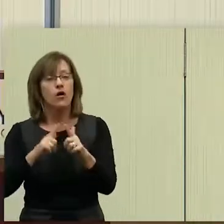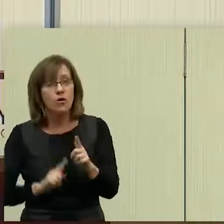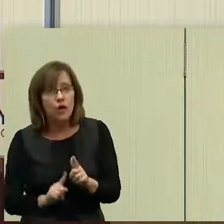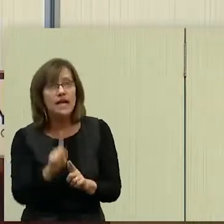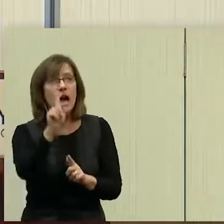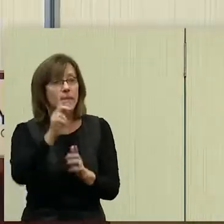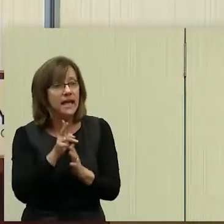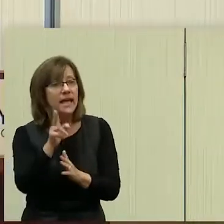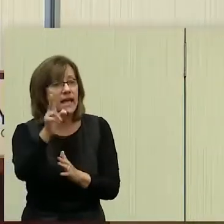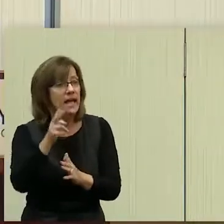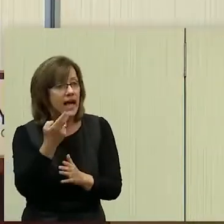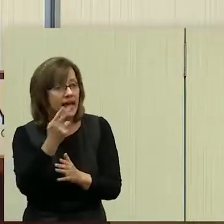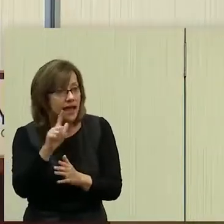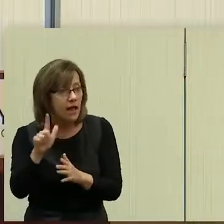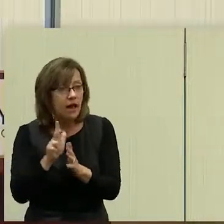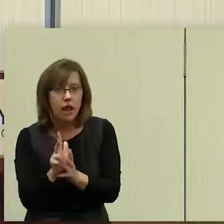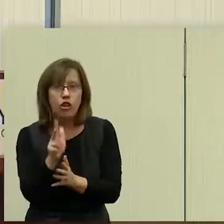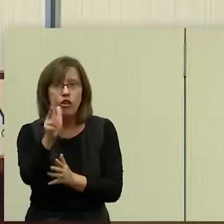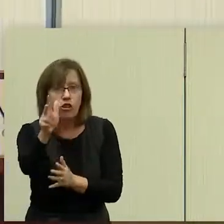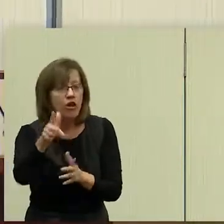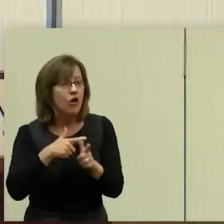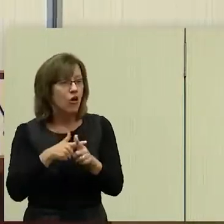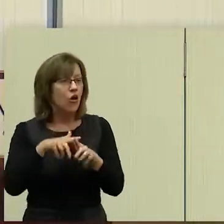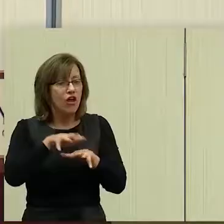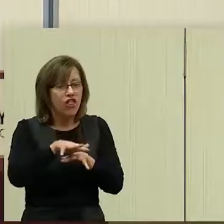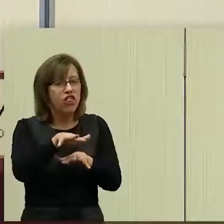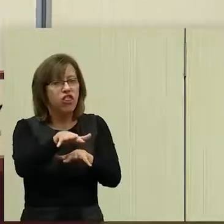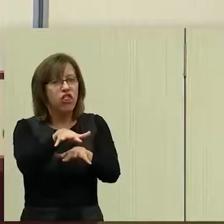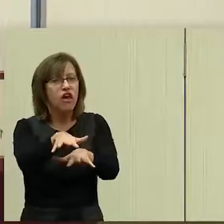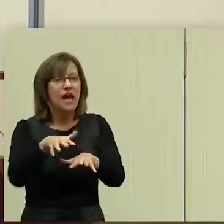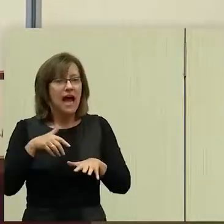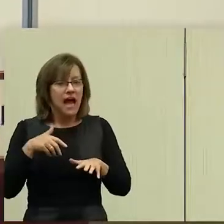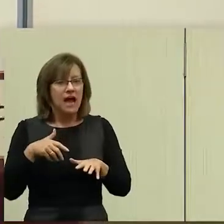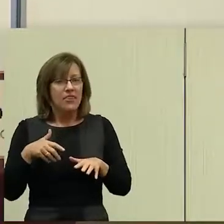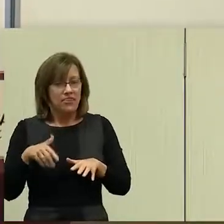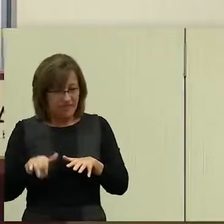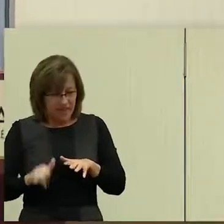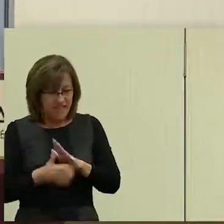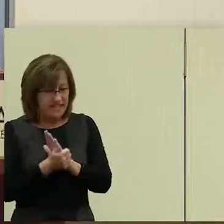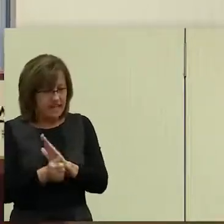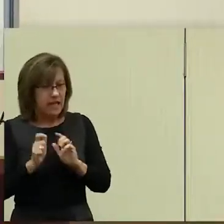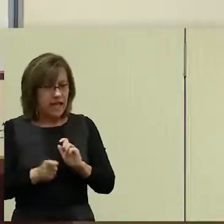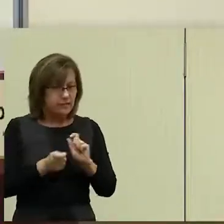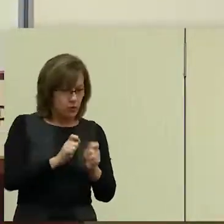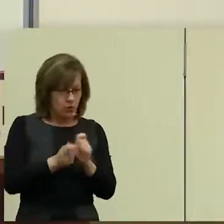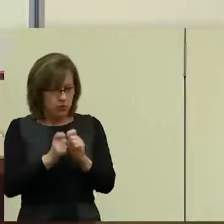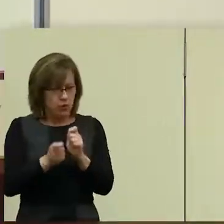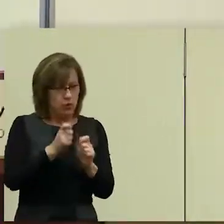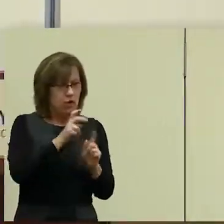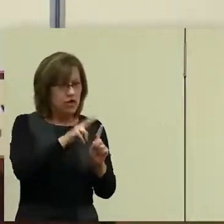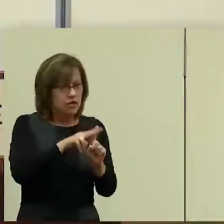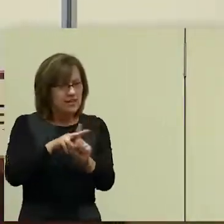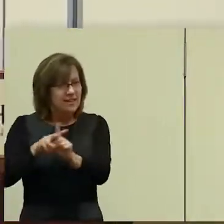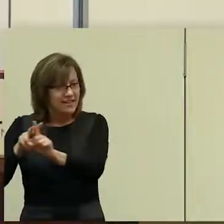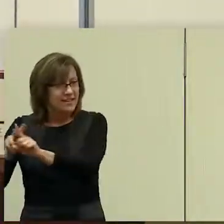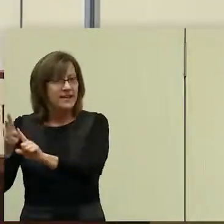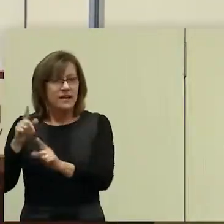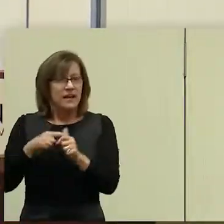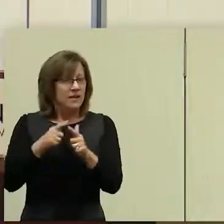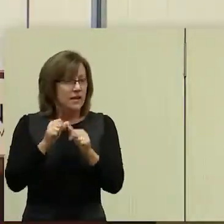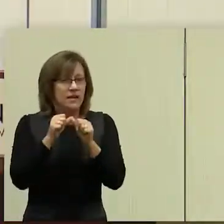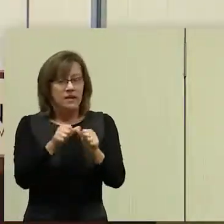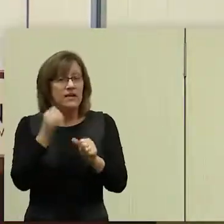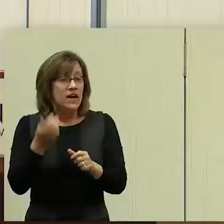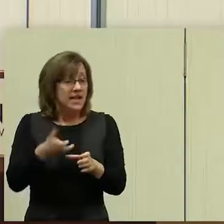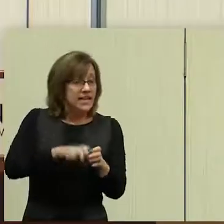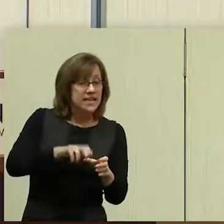going up hills, when I was in traffic driving in Chicago. So I had to generalize the skill. And then I've maintained the skill. If I get in a stick